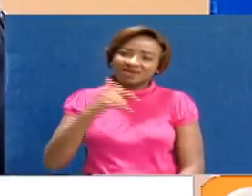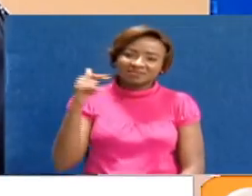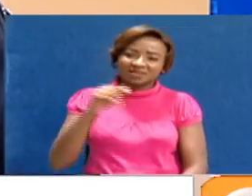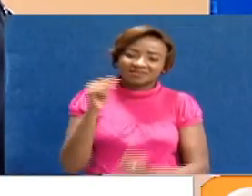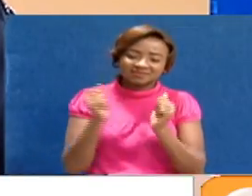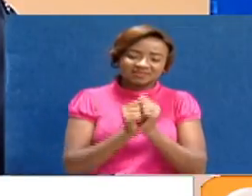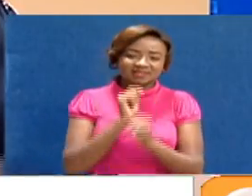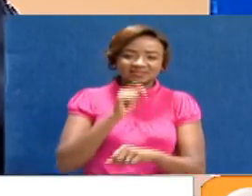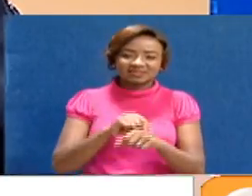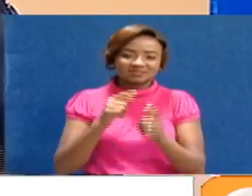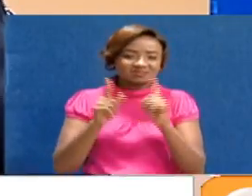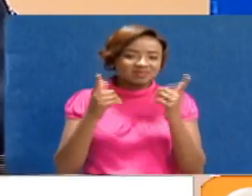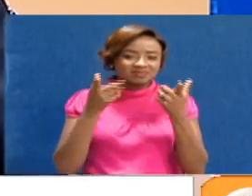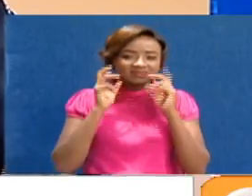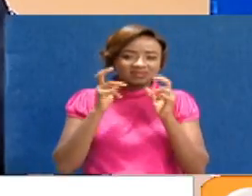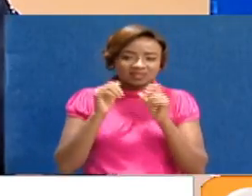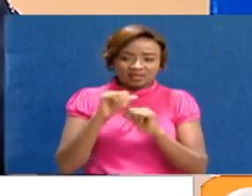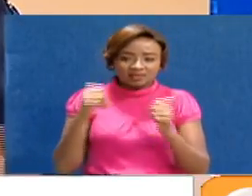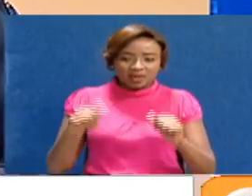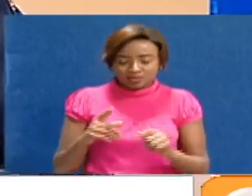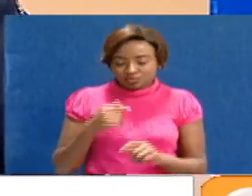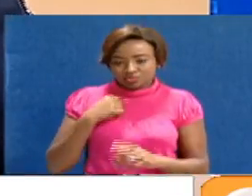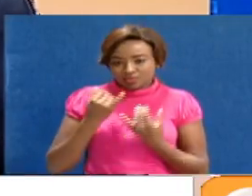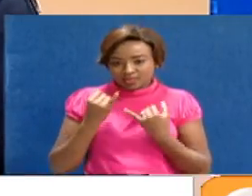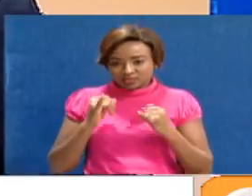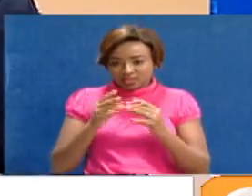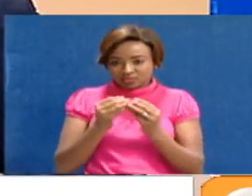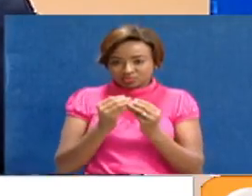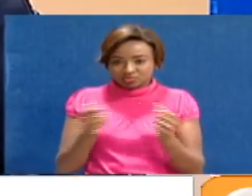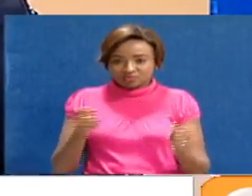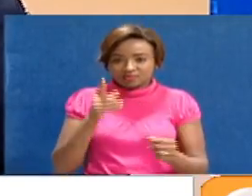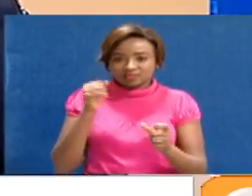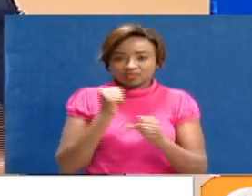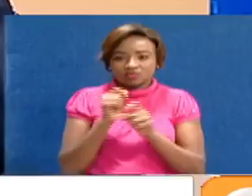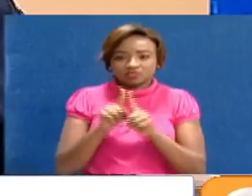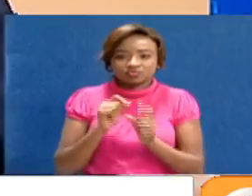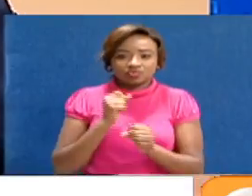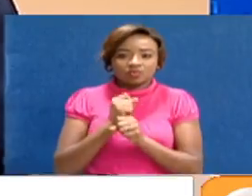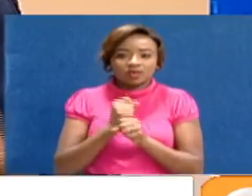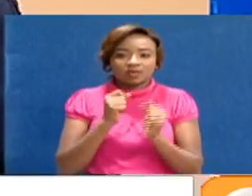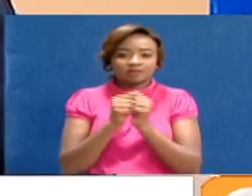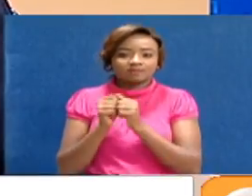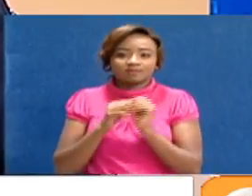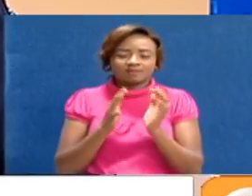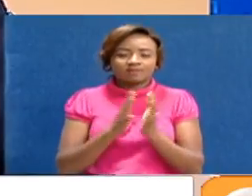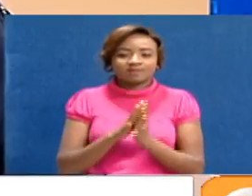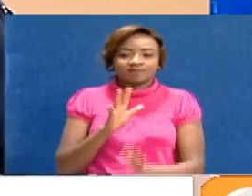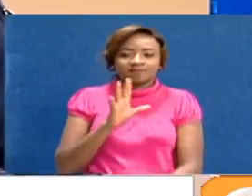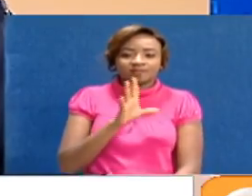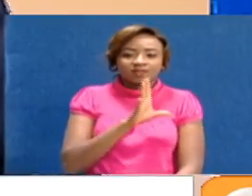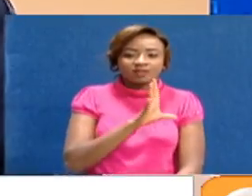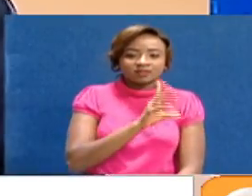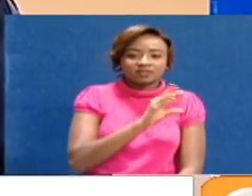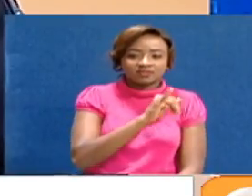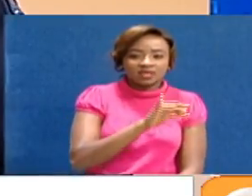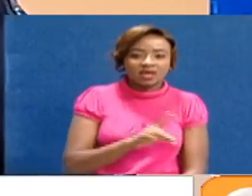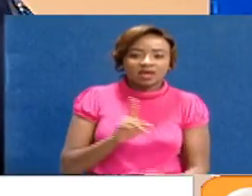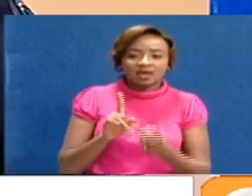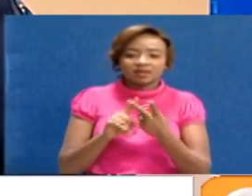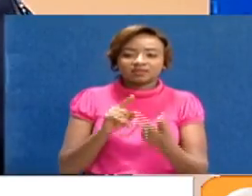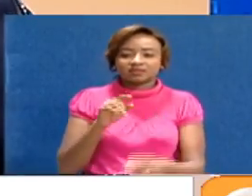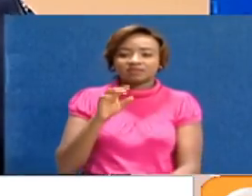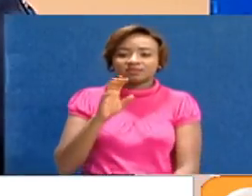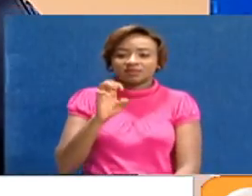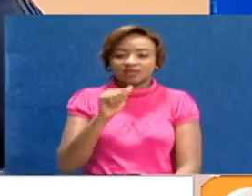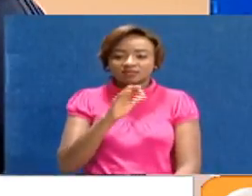times and have not been heard. Okay. So we are trying to do that. All right. We are working together with the DCI, the ESCC, that is the